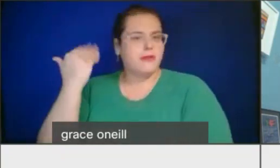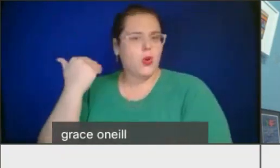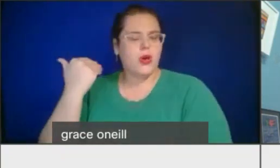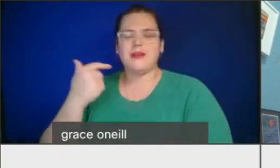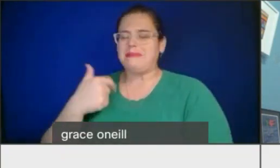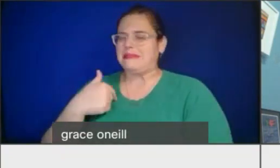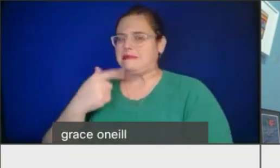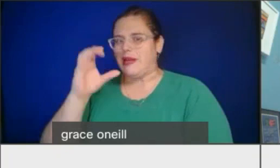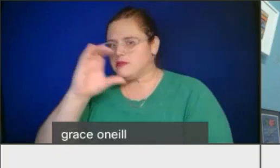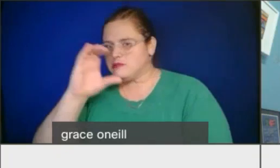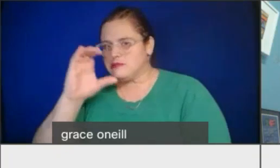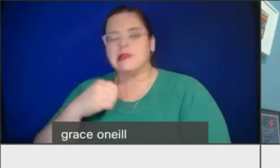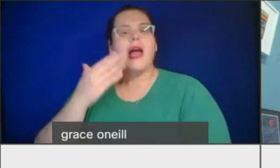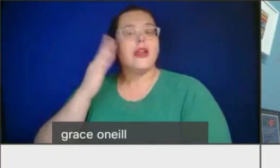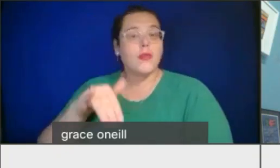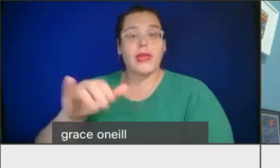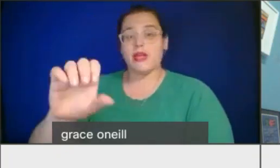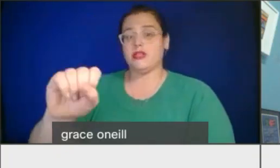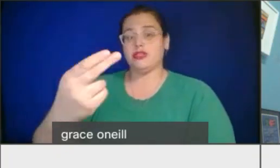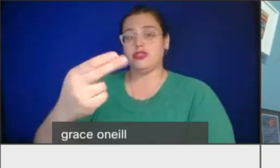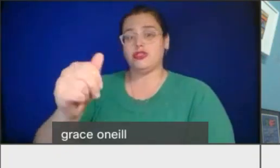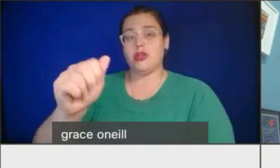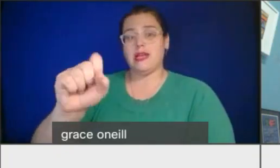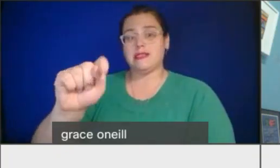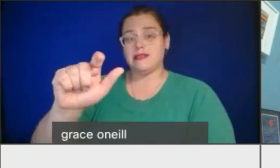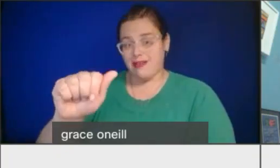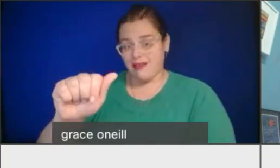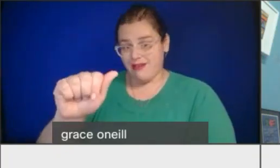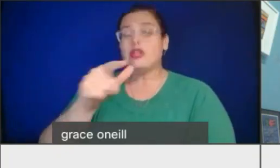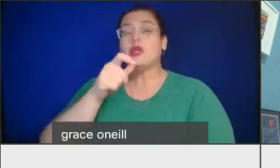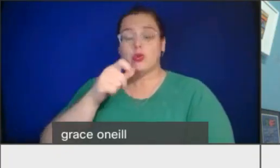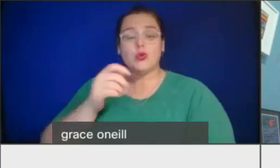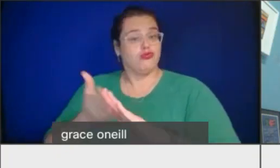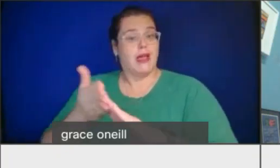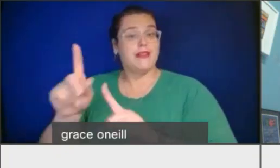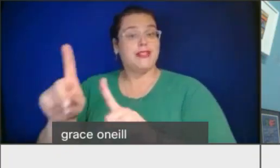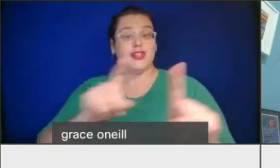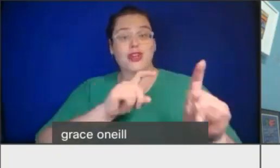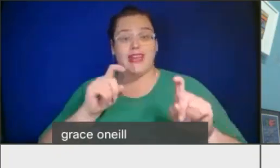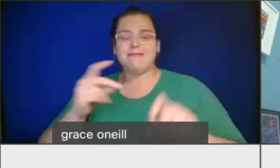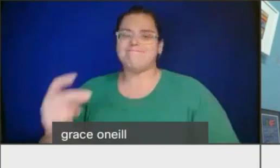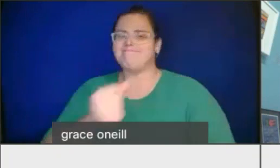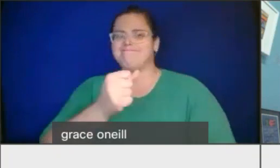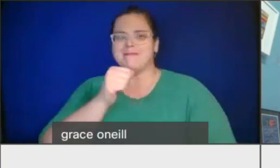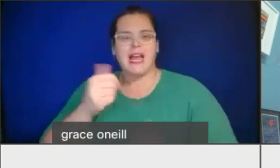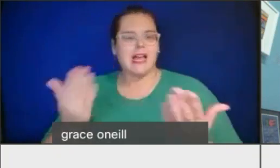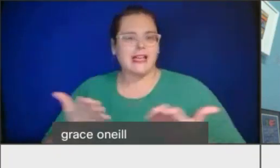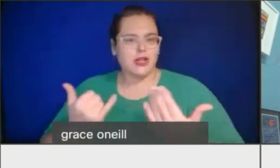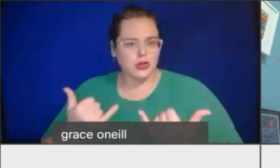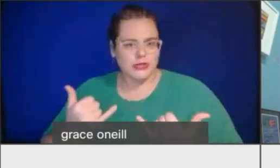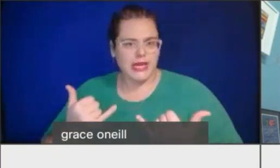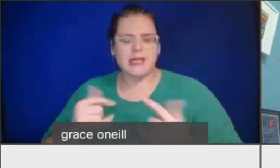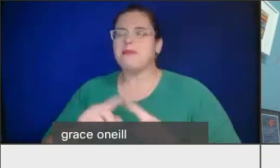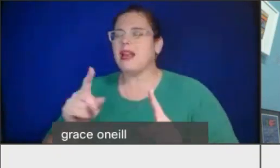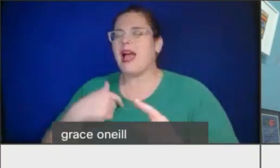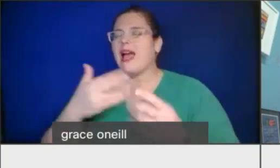that Shasta, who had done that survey, is not here today. I do recall sort of